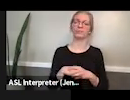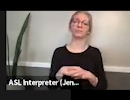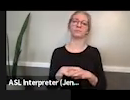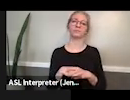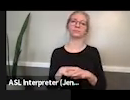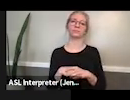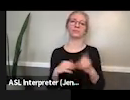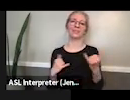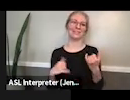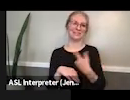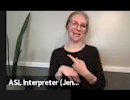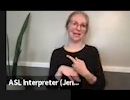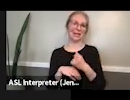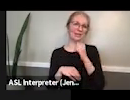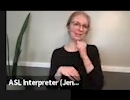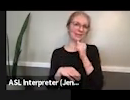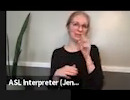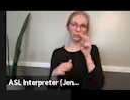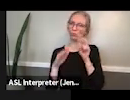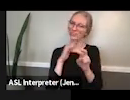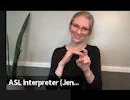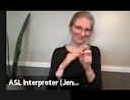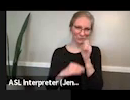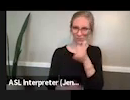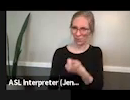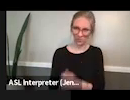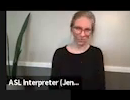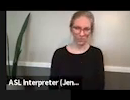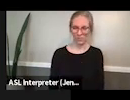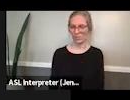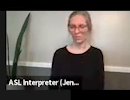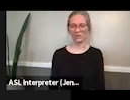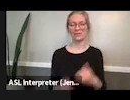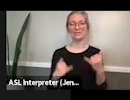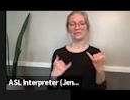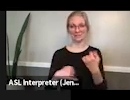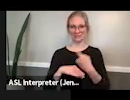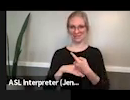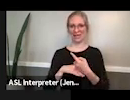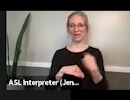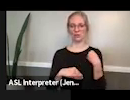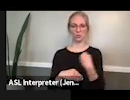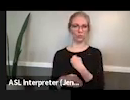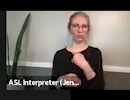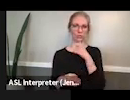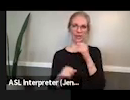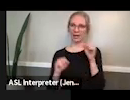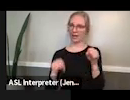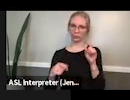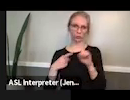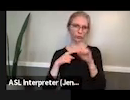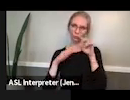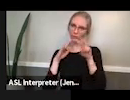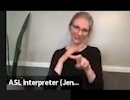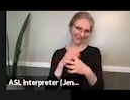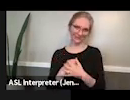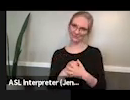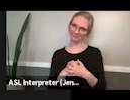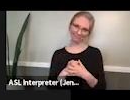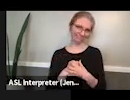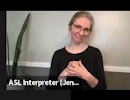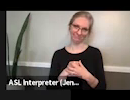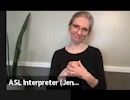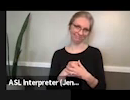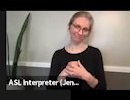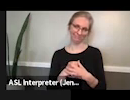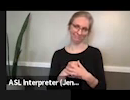but today does not predict tomorrow, because today we're not able to predict. And